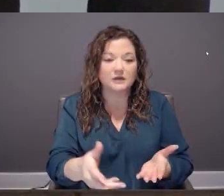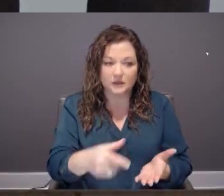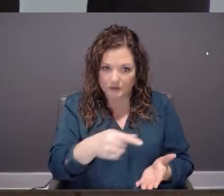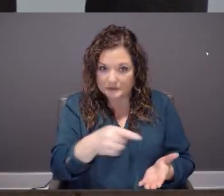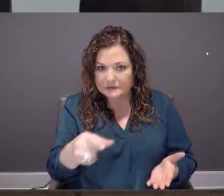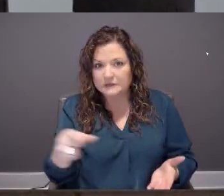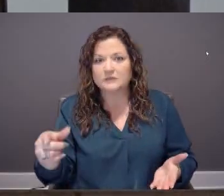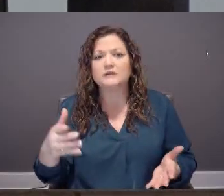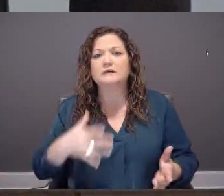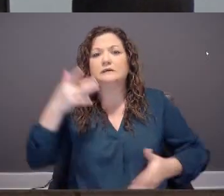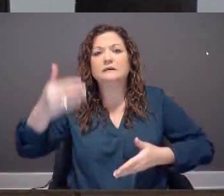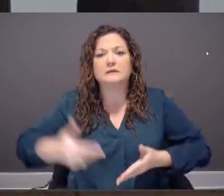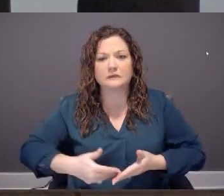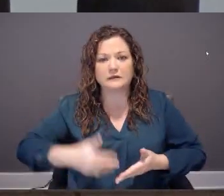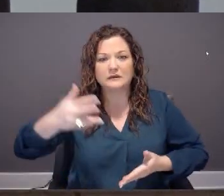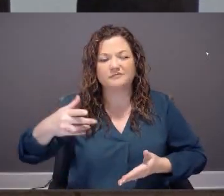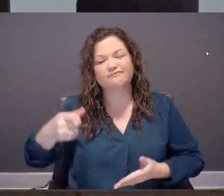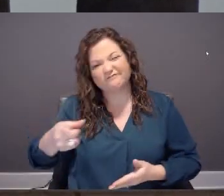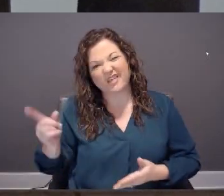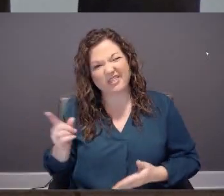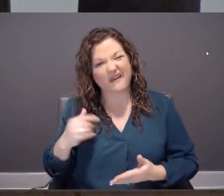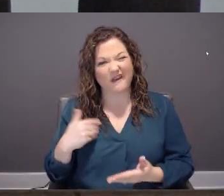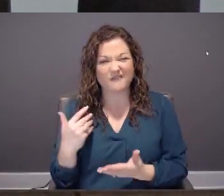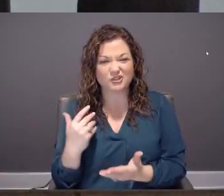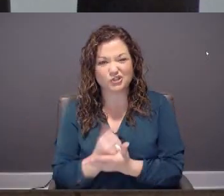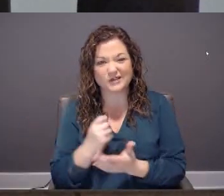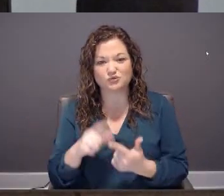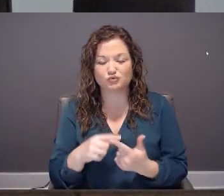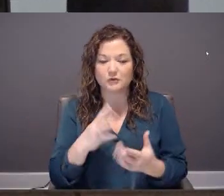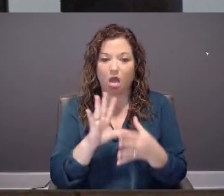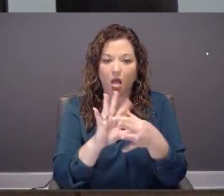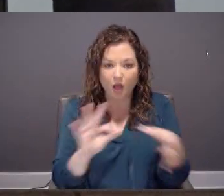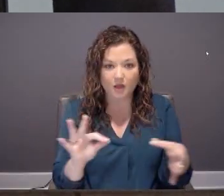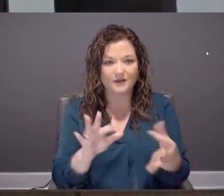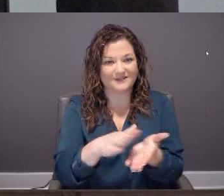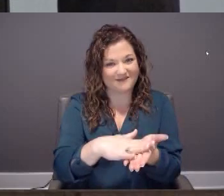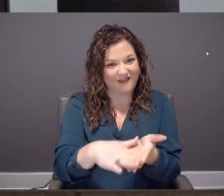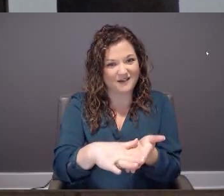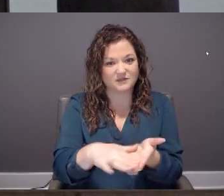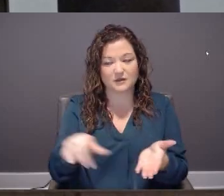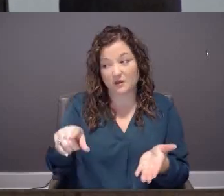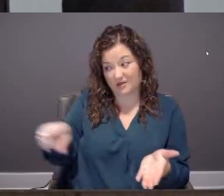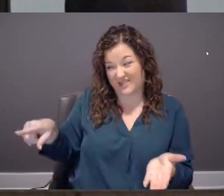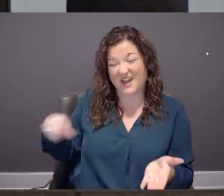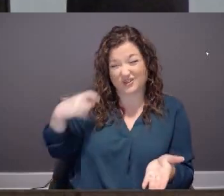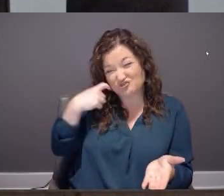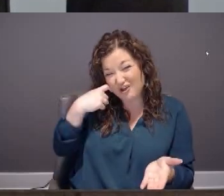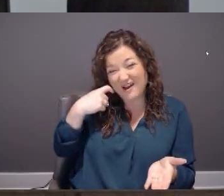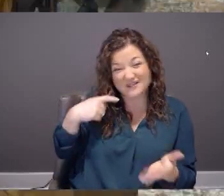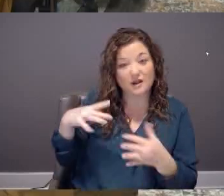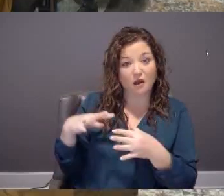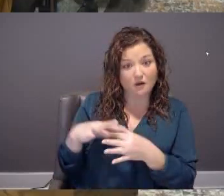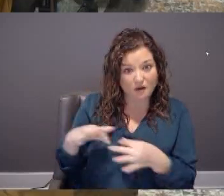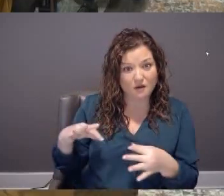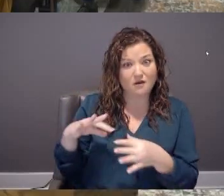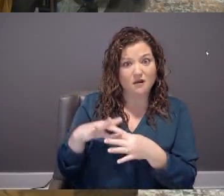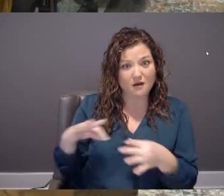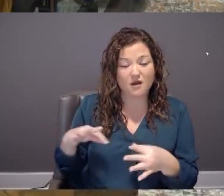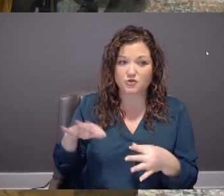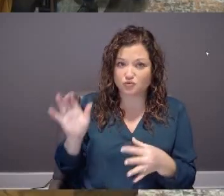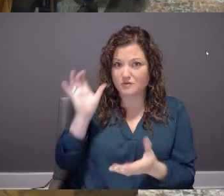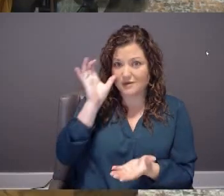get to say a lot of nice things to people. But when you listen to the words they just shared and you hear their voices kind